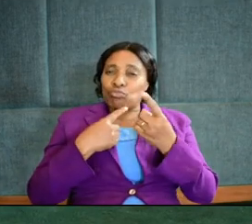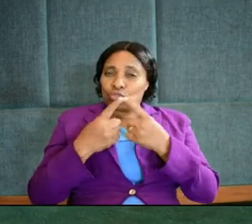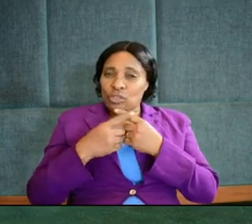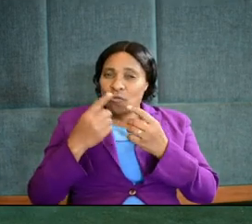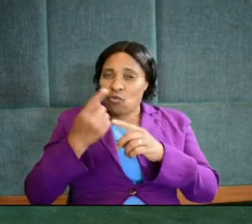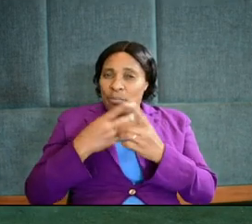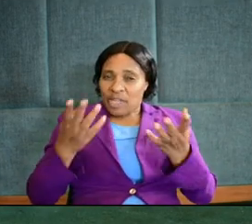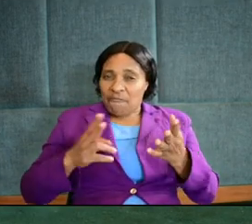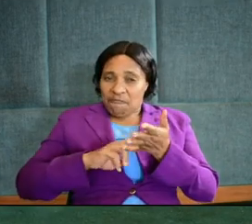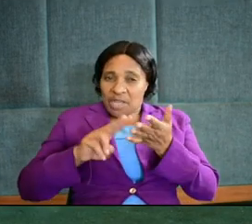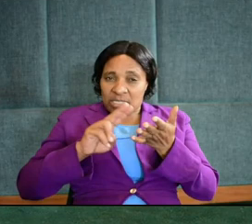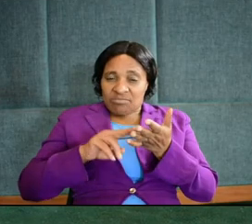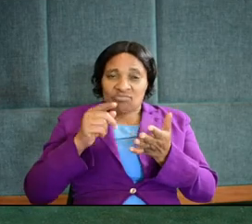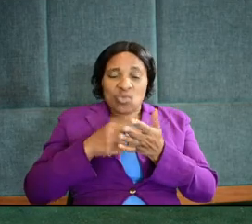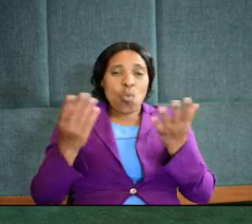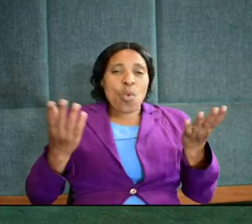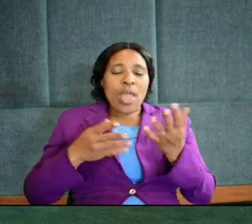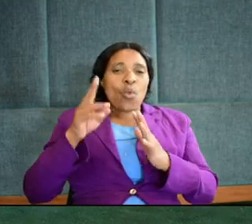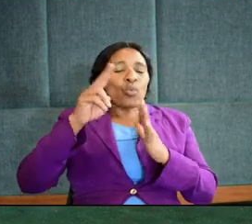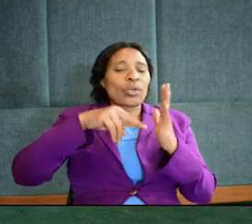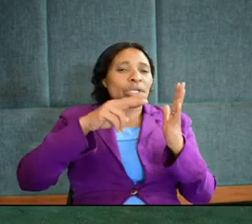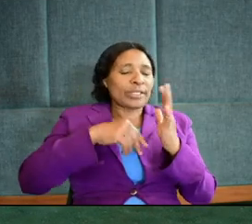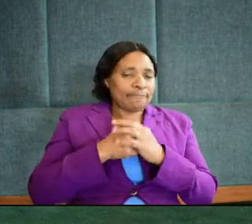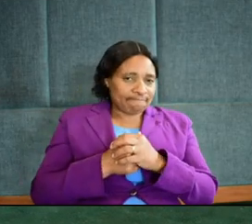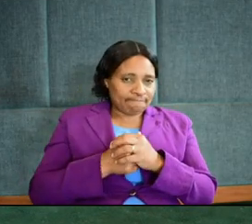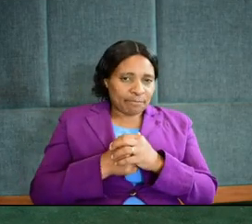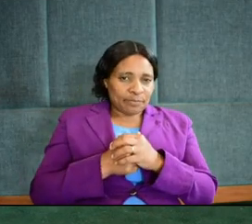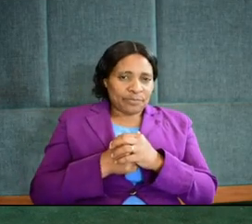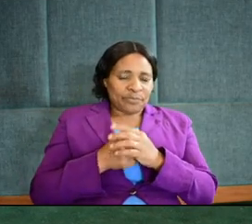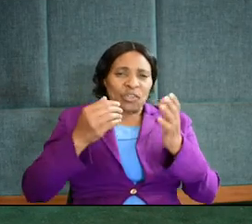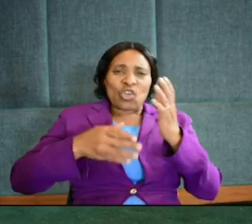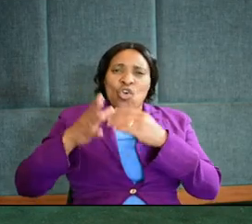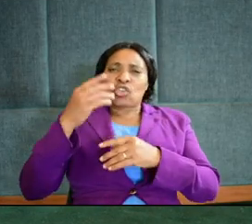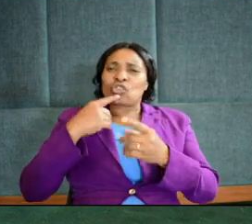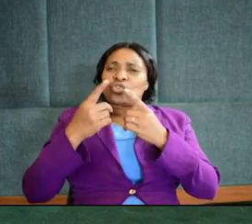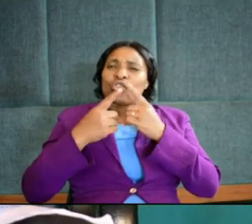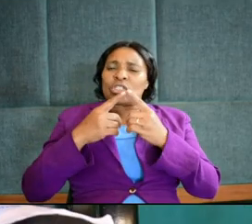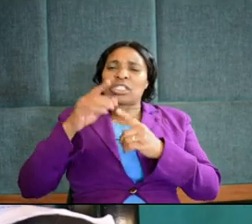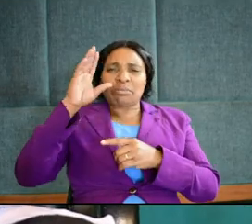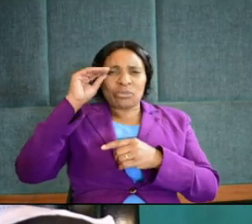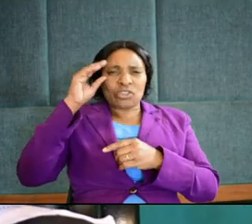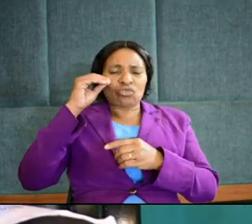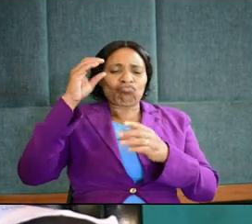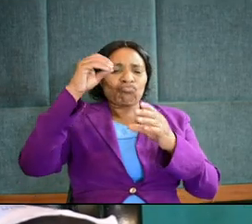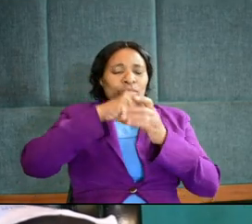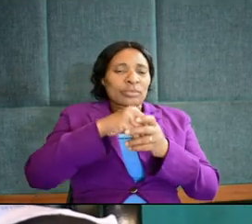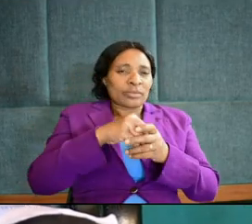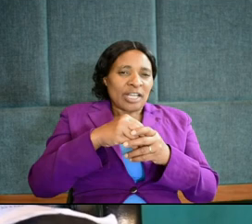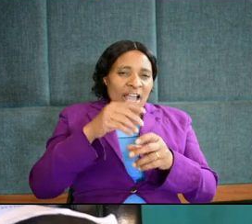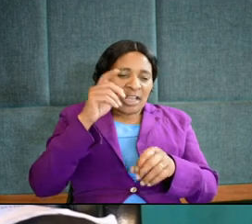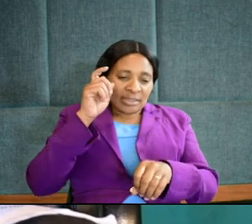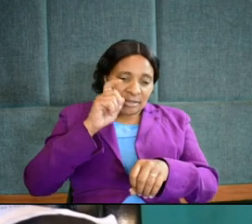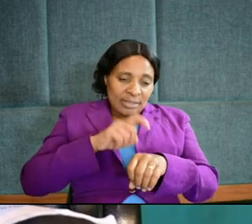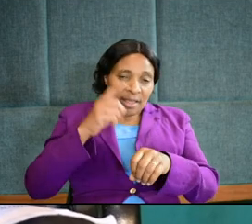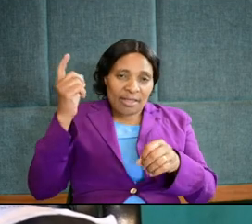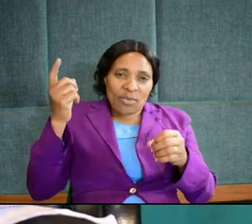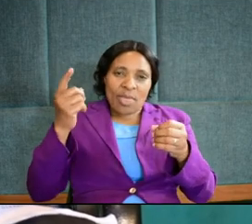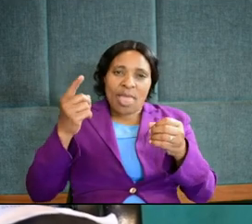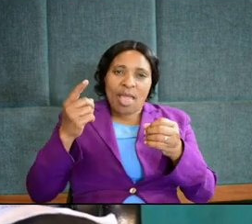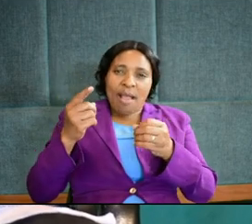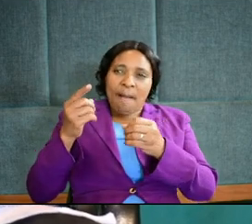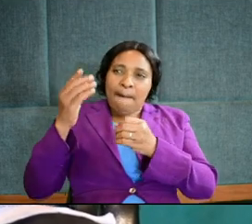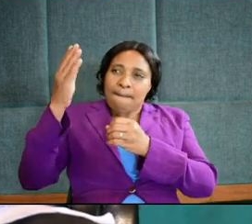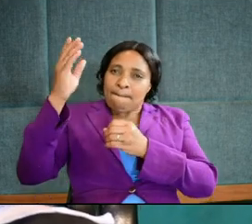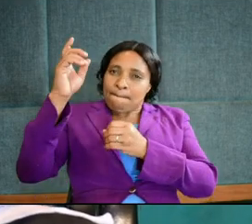key text where we read that God told Moses to place a snake on a pole, and